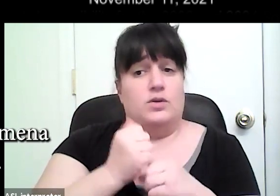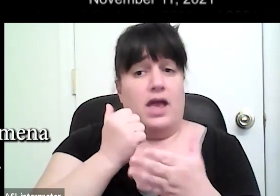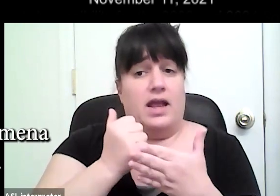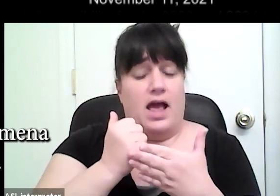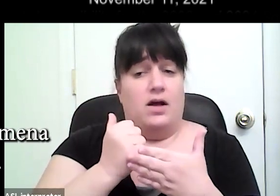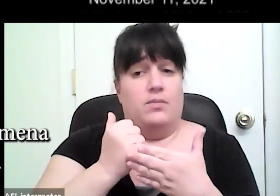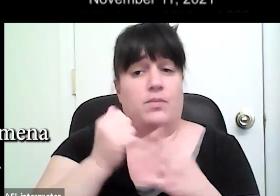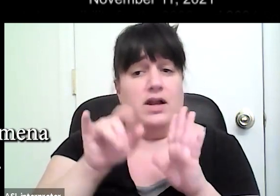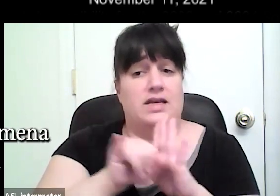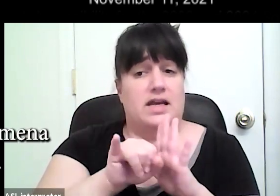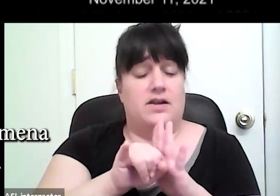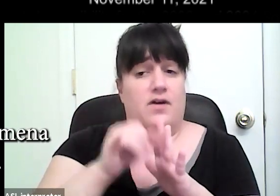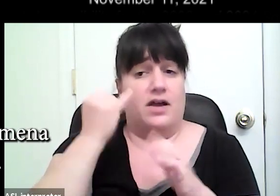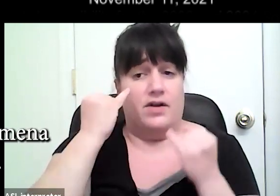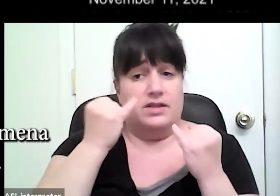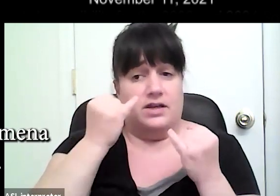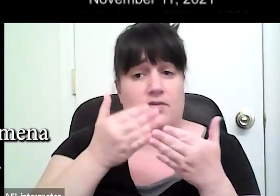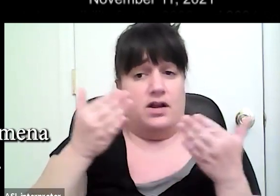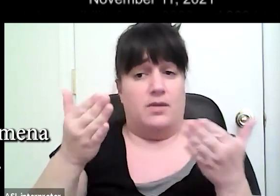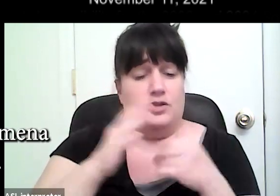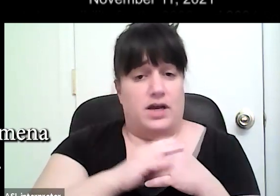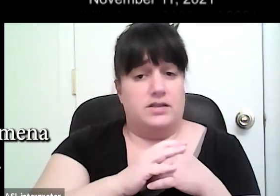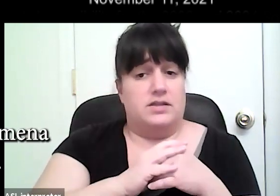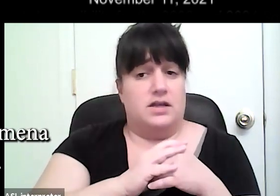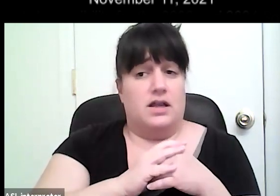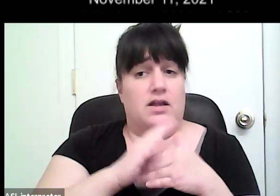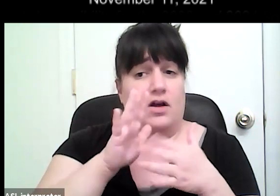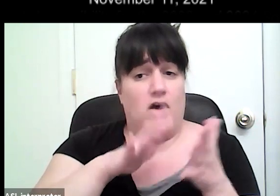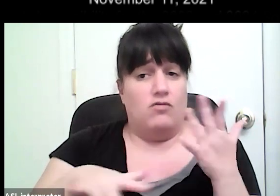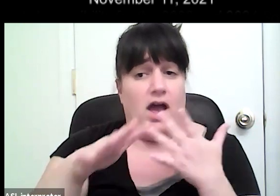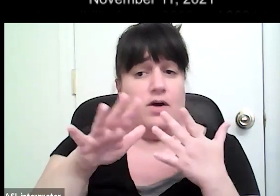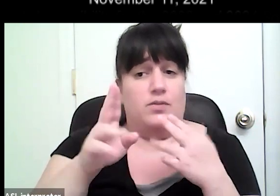on identifying phenomena and objects around our universe.